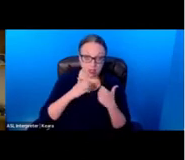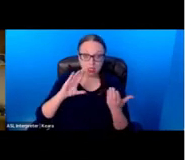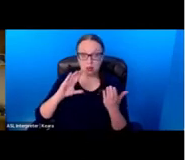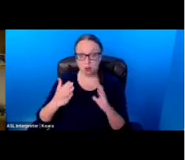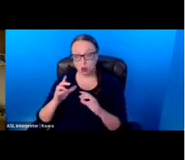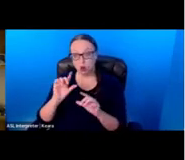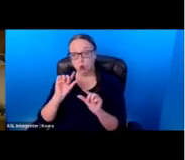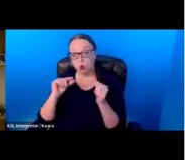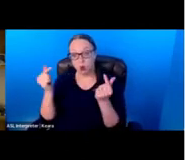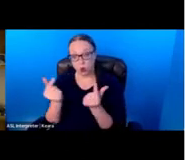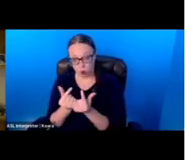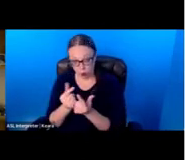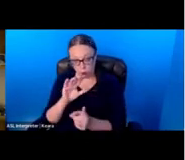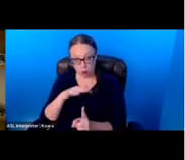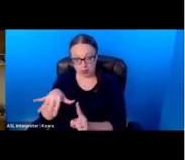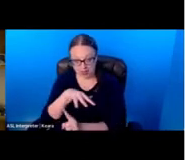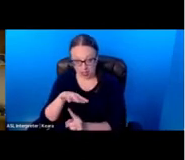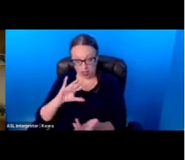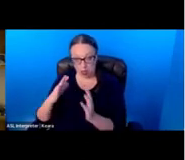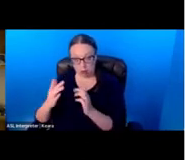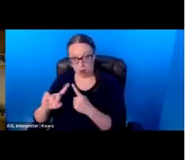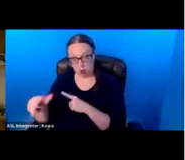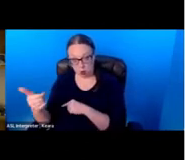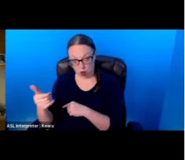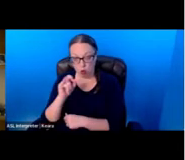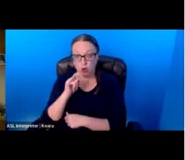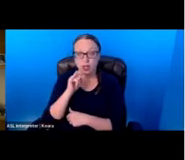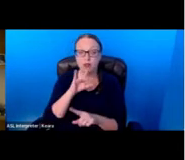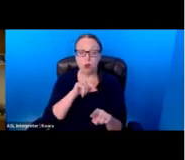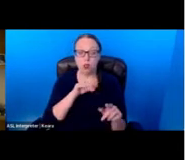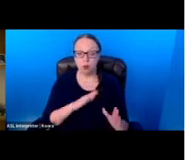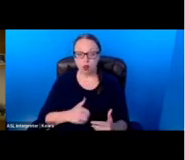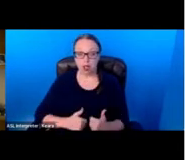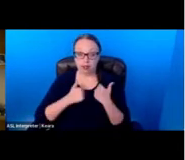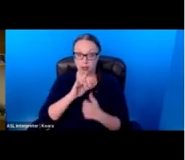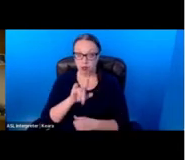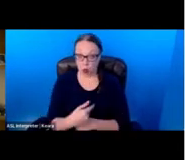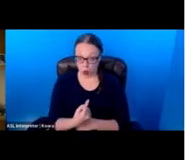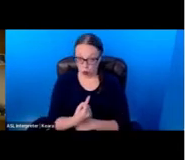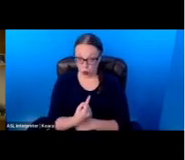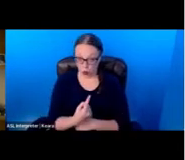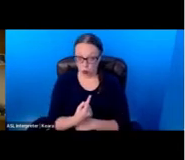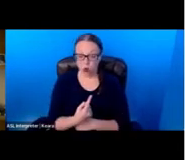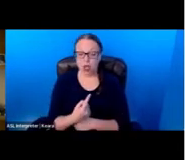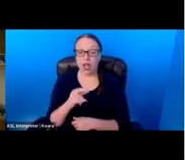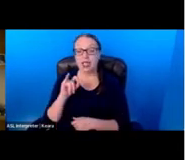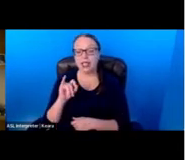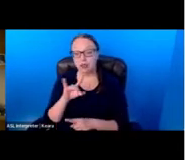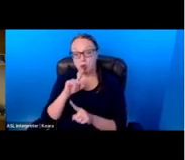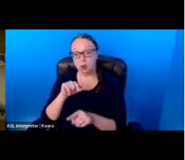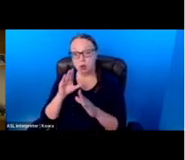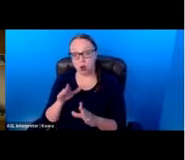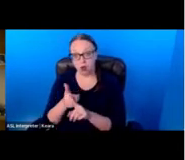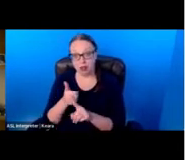other, whether or not the respondent lived alone, and finally, whether or not the respondent lived